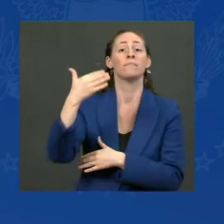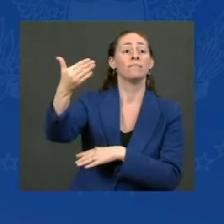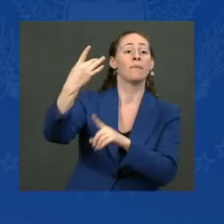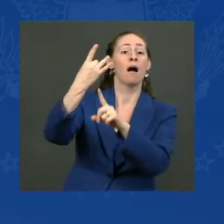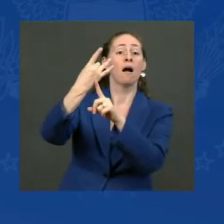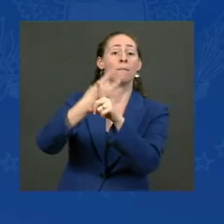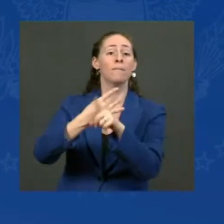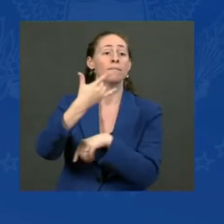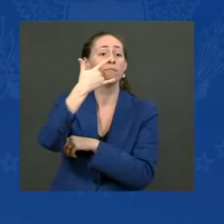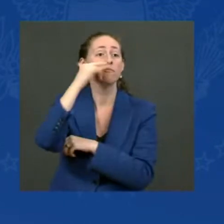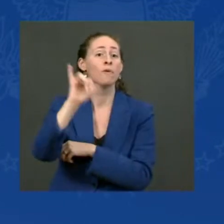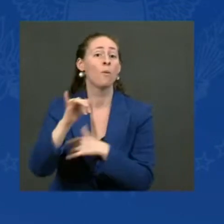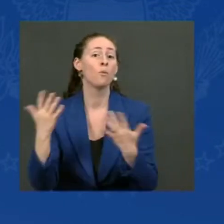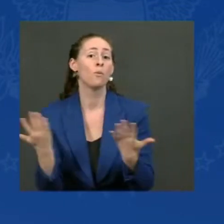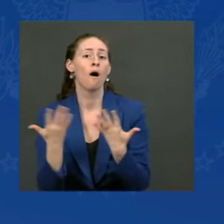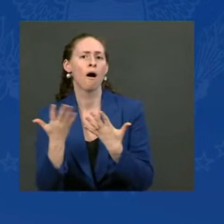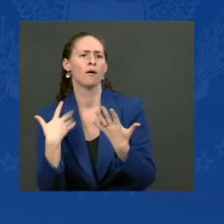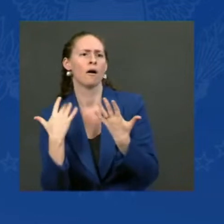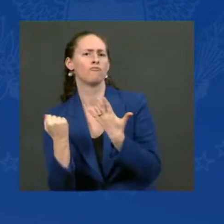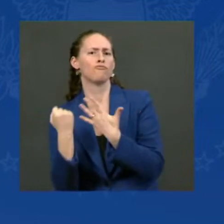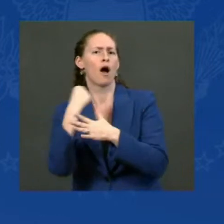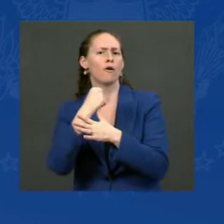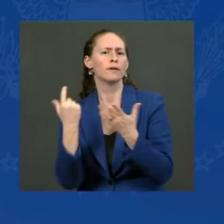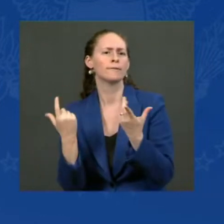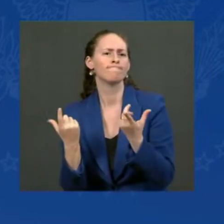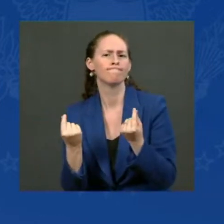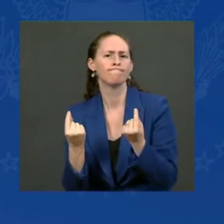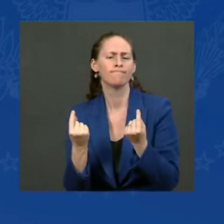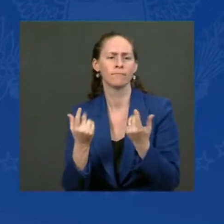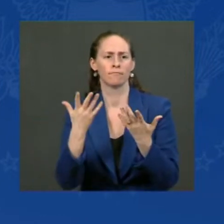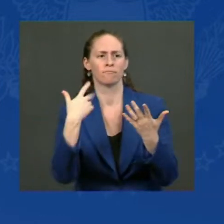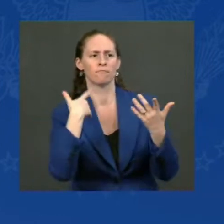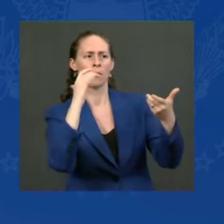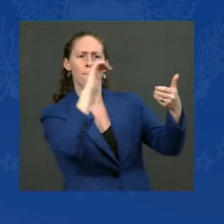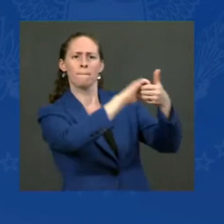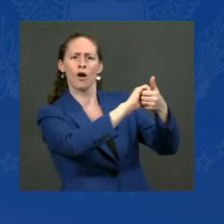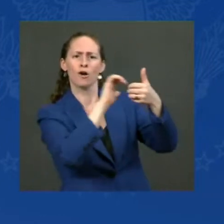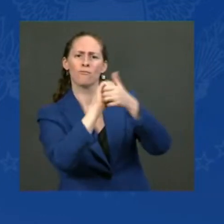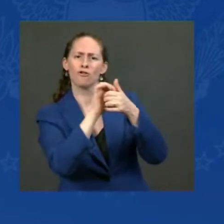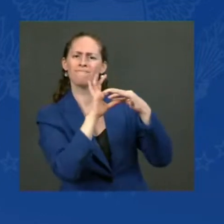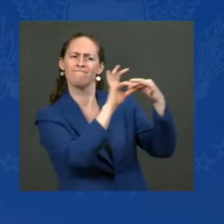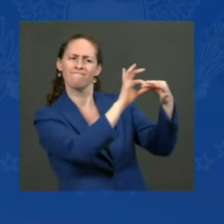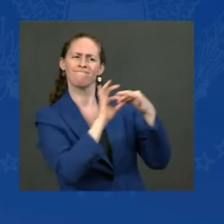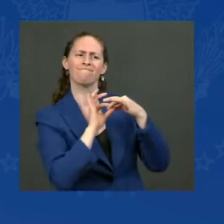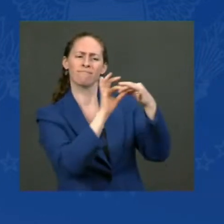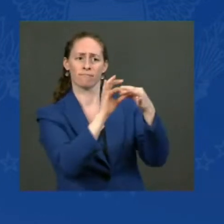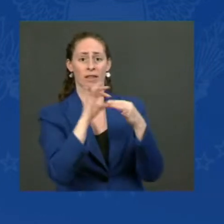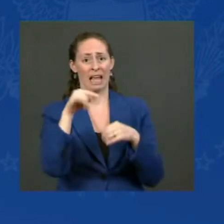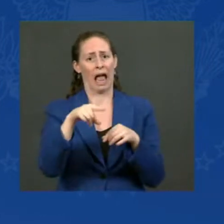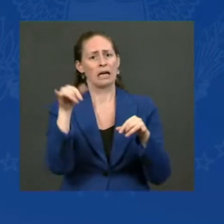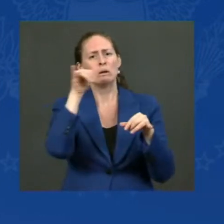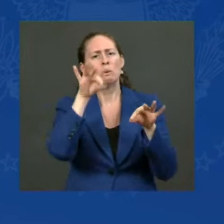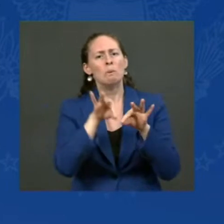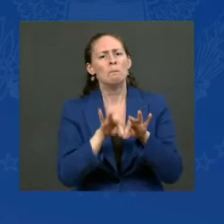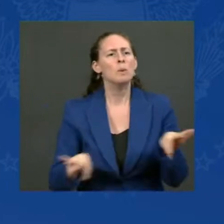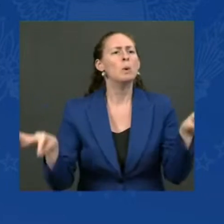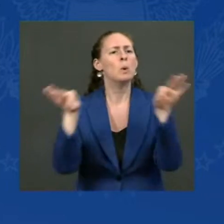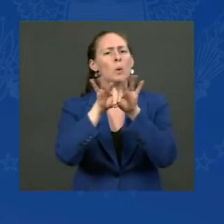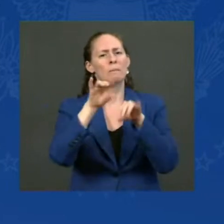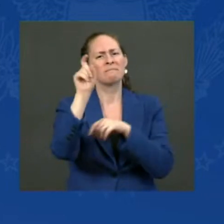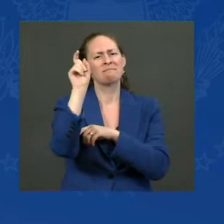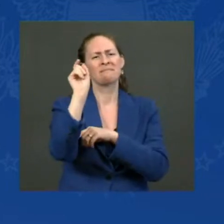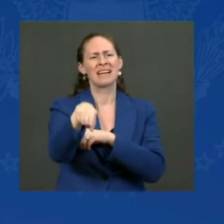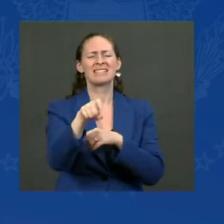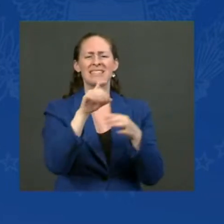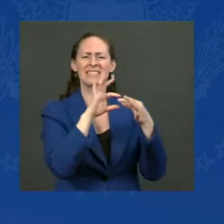alliances, revitalizing our partnerships, and recognizing they are essential and central to America's enduring